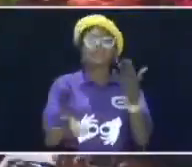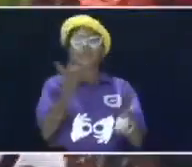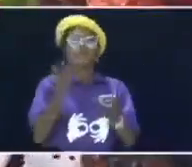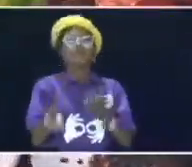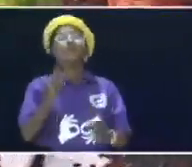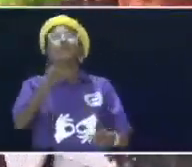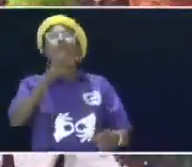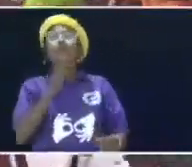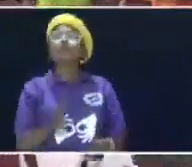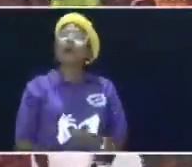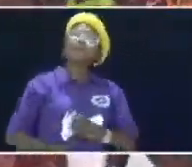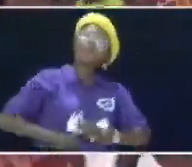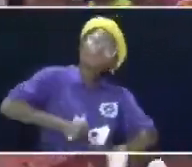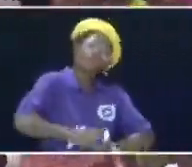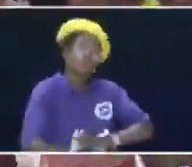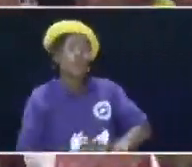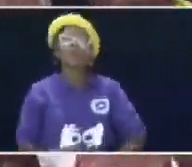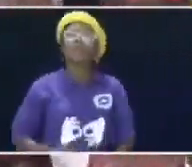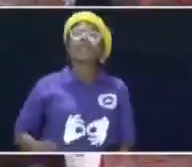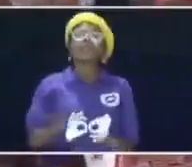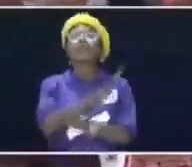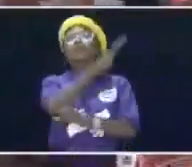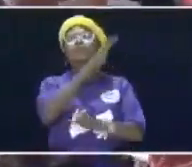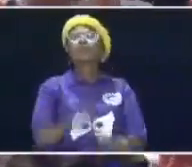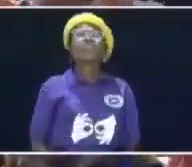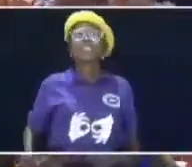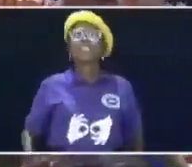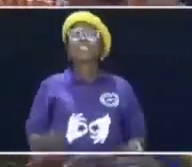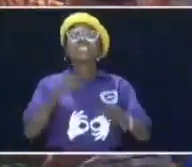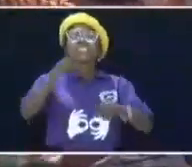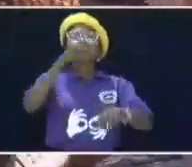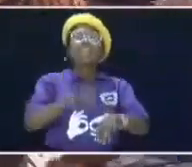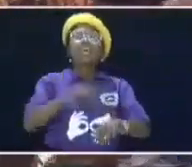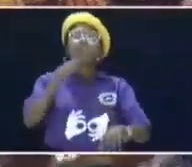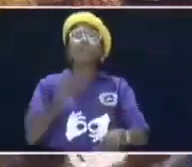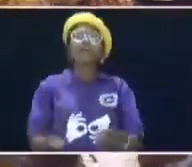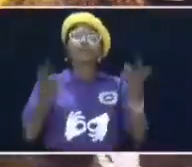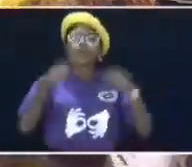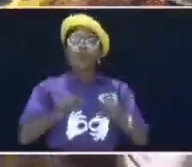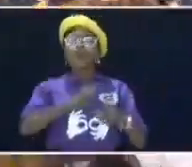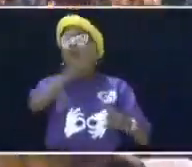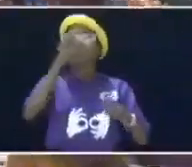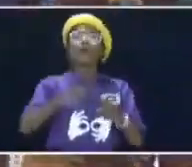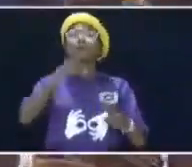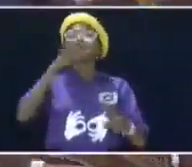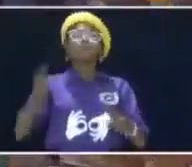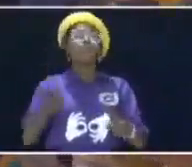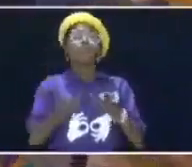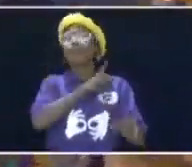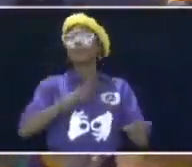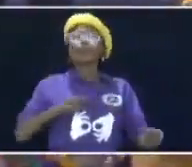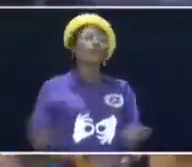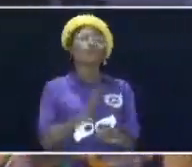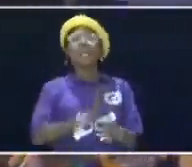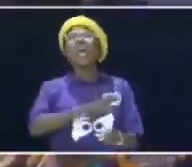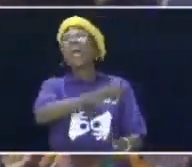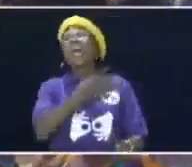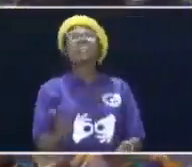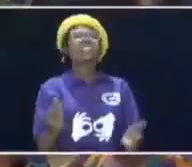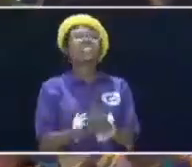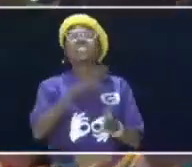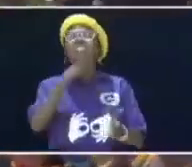suffering enough because you could not partner. And you have been waiting for the day you will partner. Anything that has